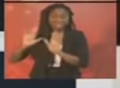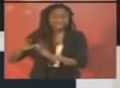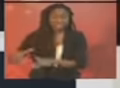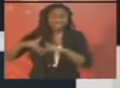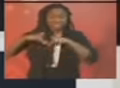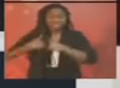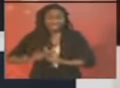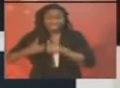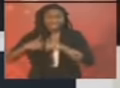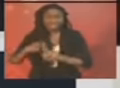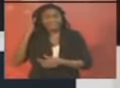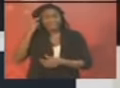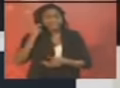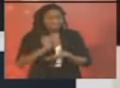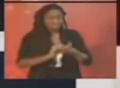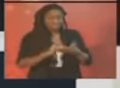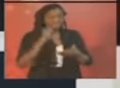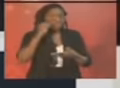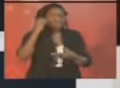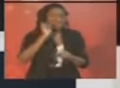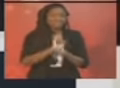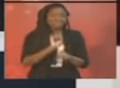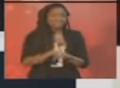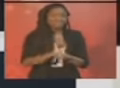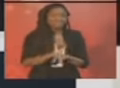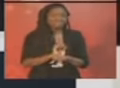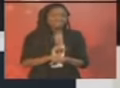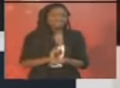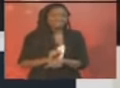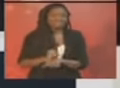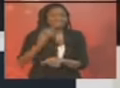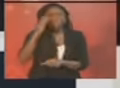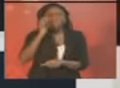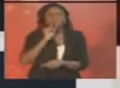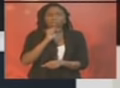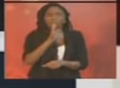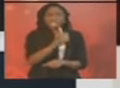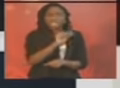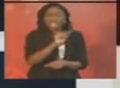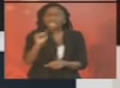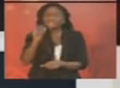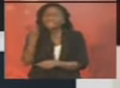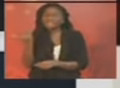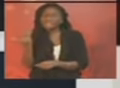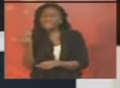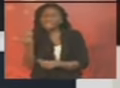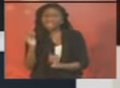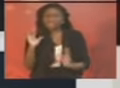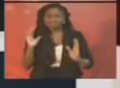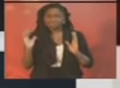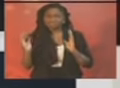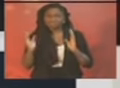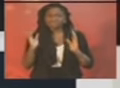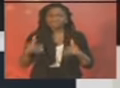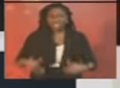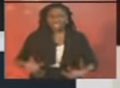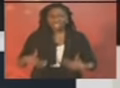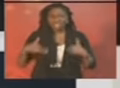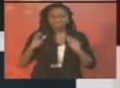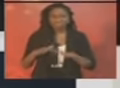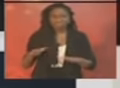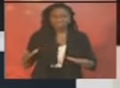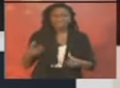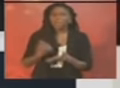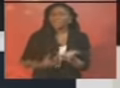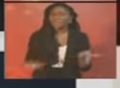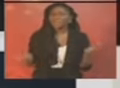to the males and with regards to that age group between 10 and 15, the younger adolescent, what happens in terms of